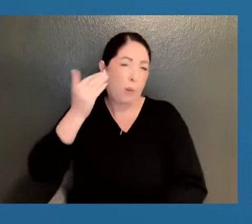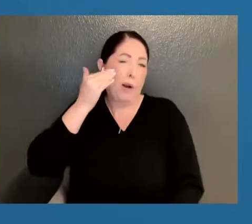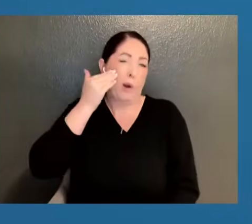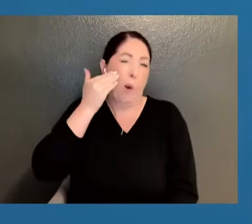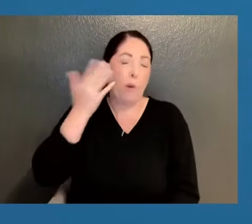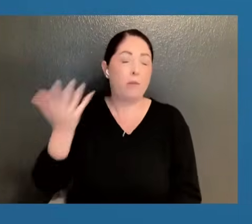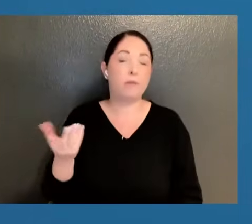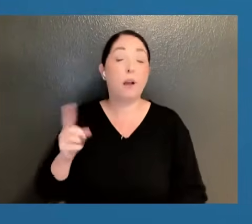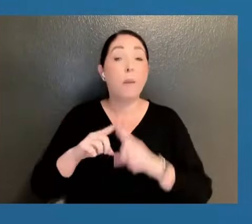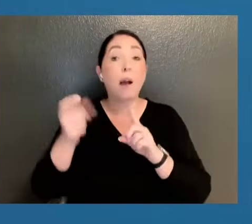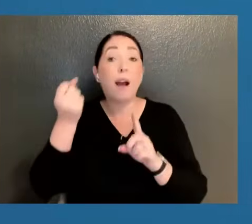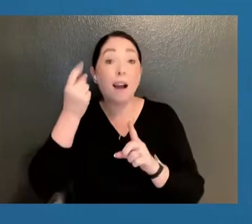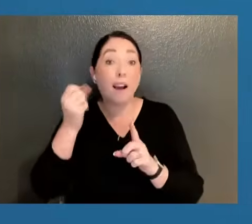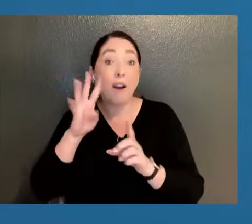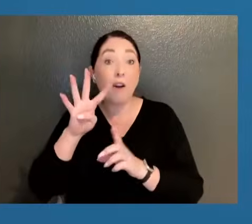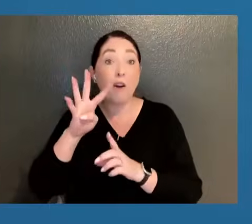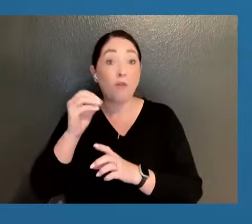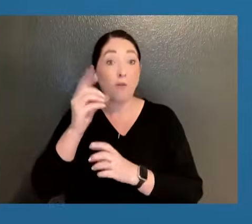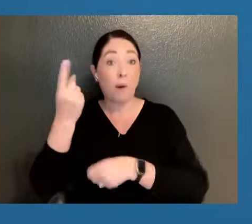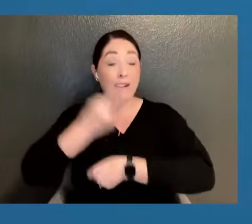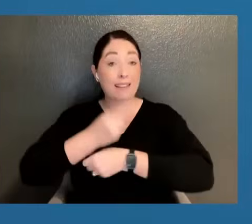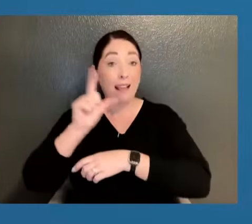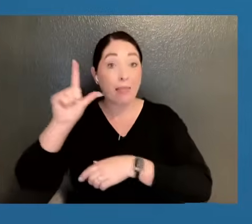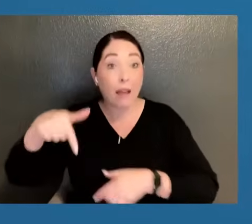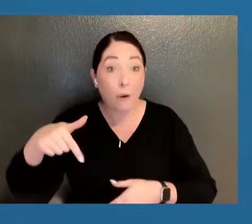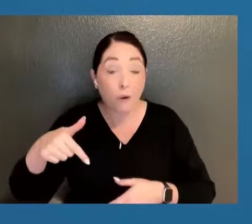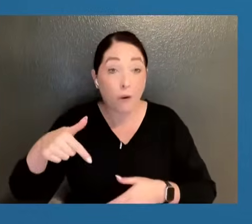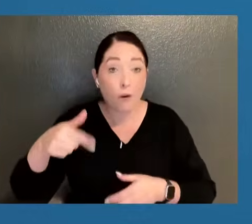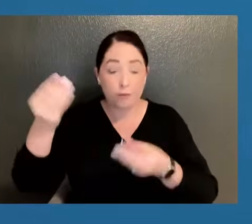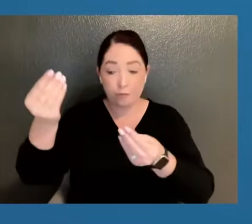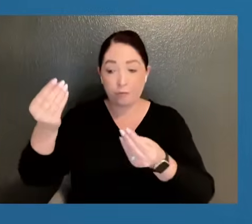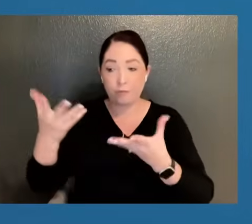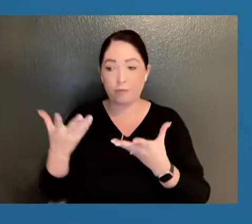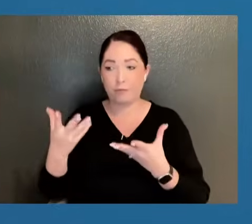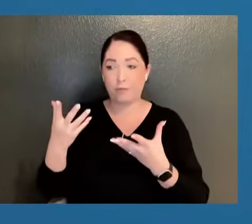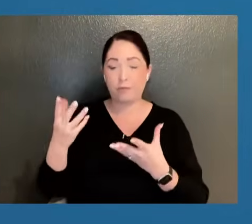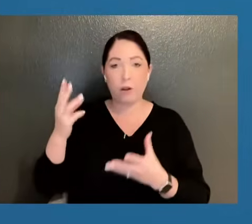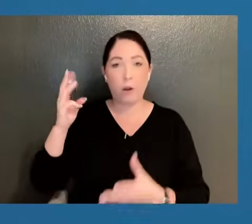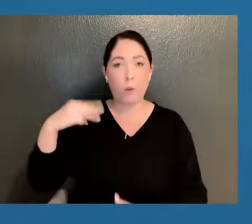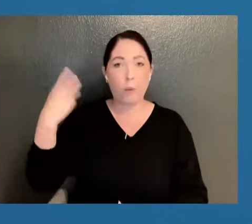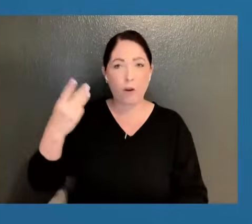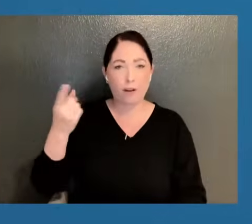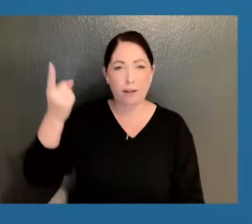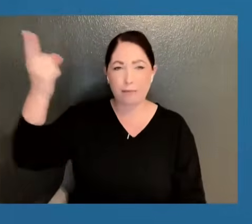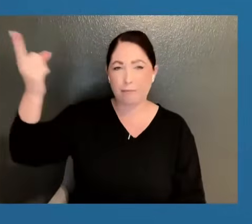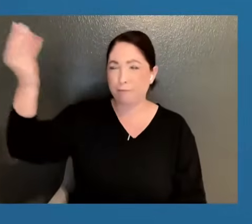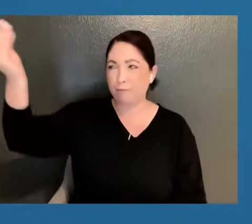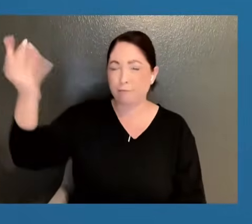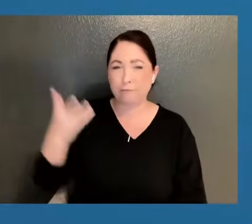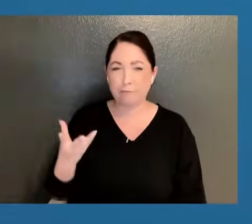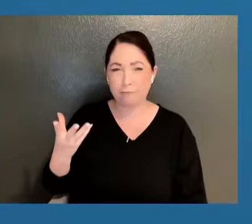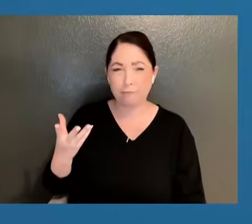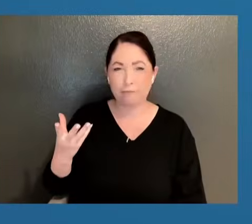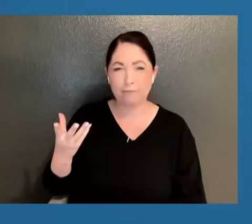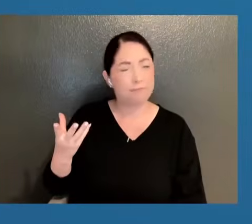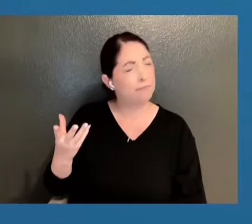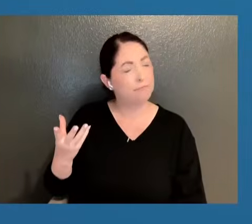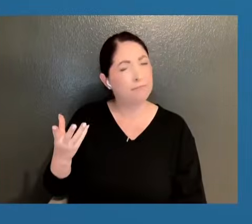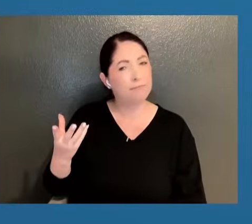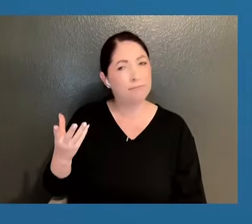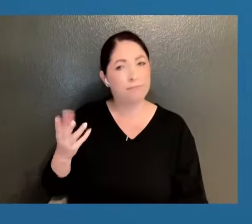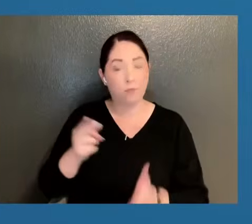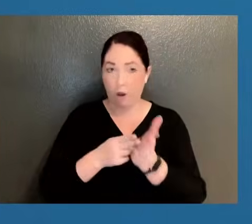40 days later, we get the message from this guy in Washington. And he says, honest to